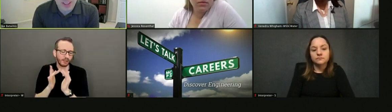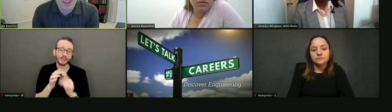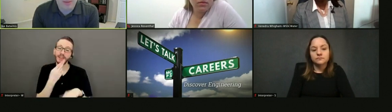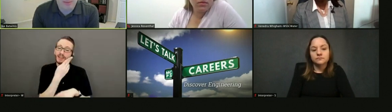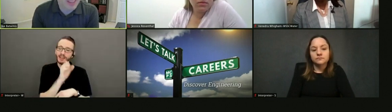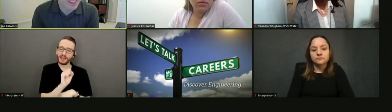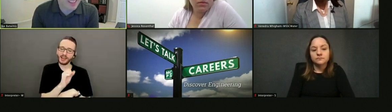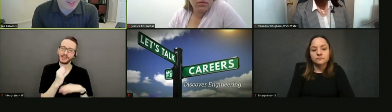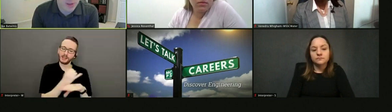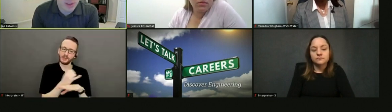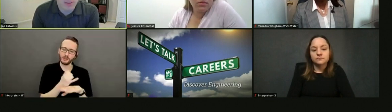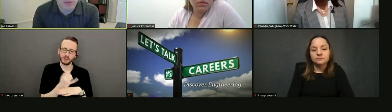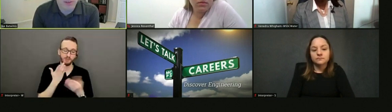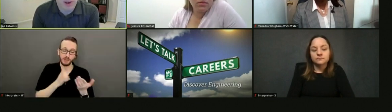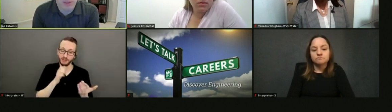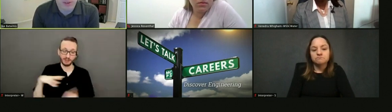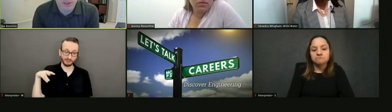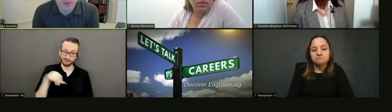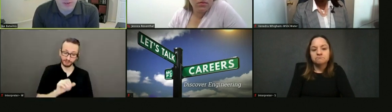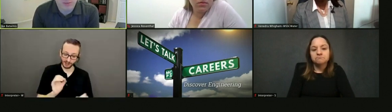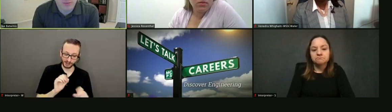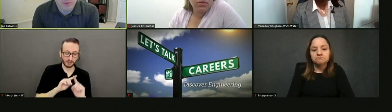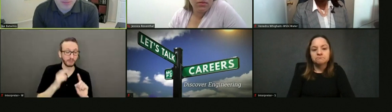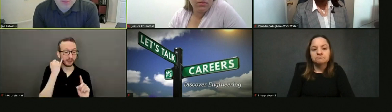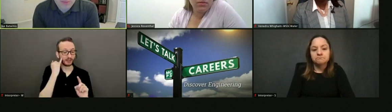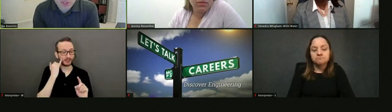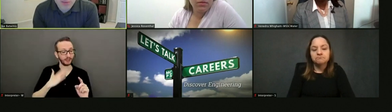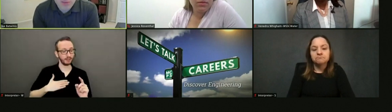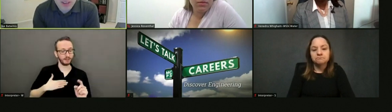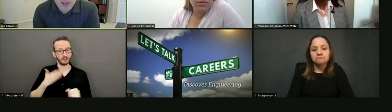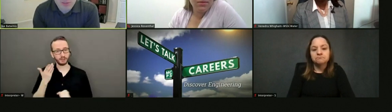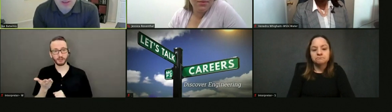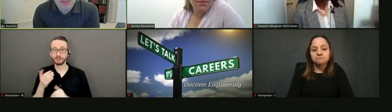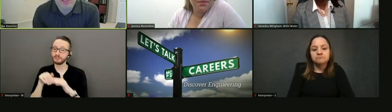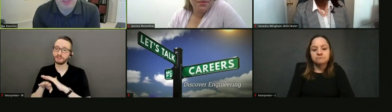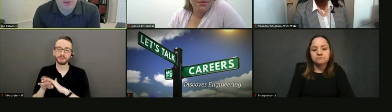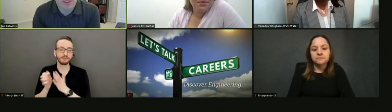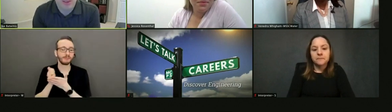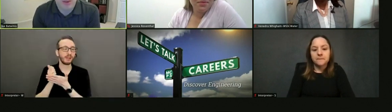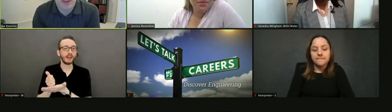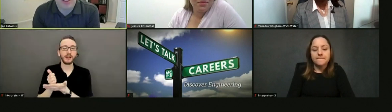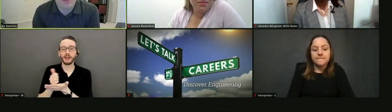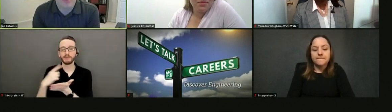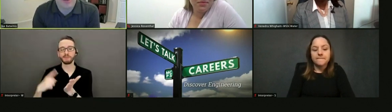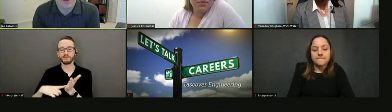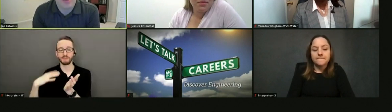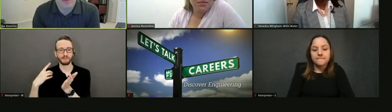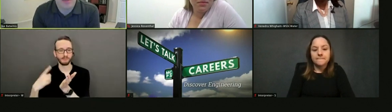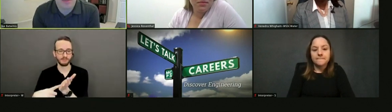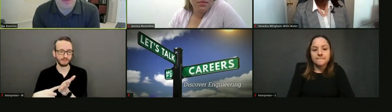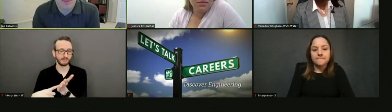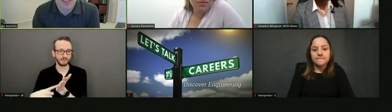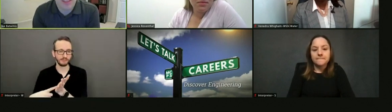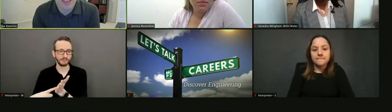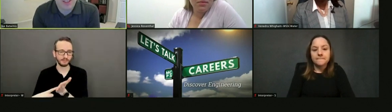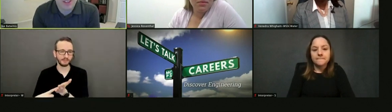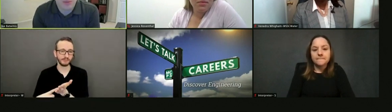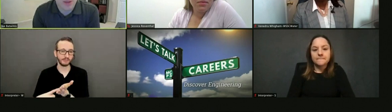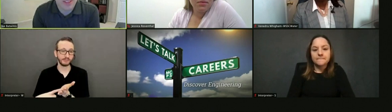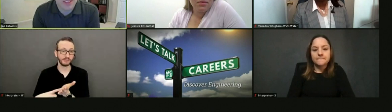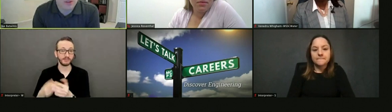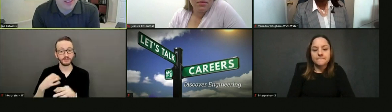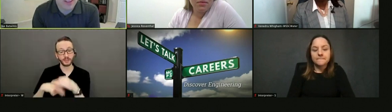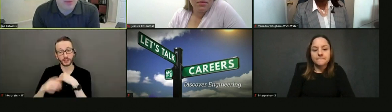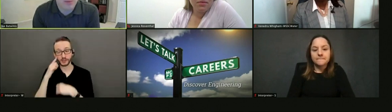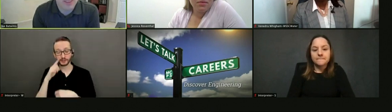internship might not actually pay anything, but if you offer to just come in and help out every once in a while, in exchange